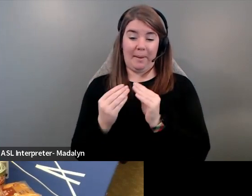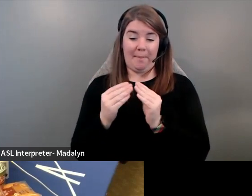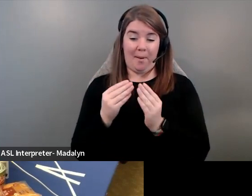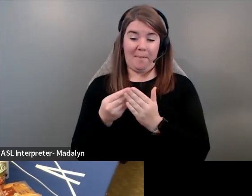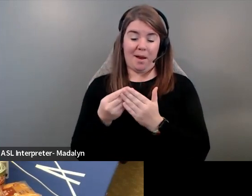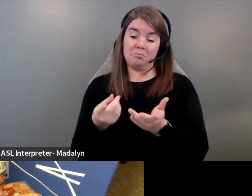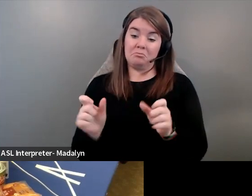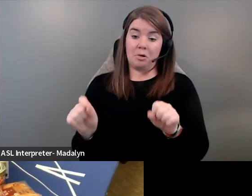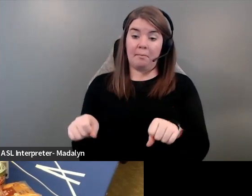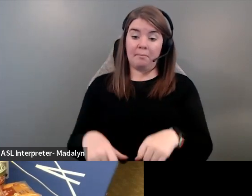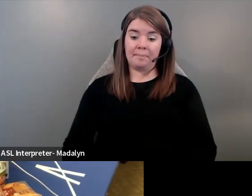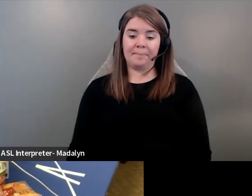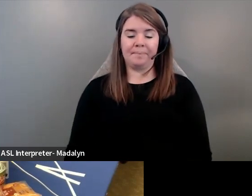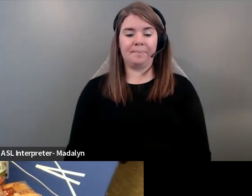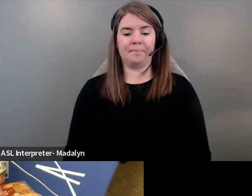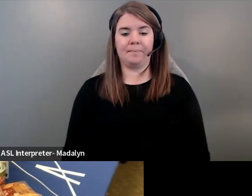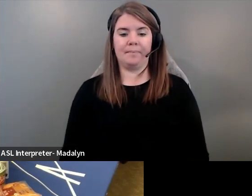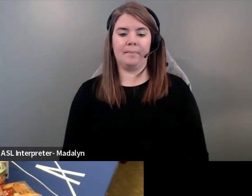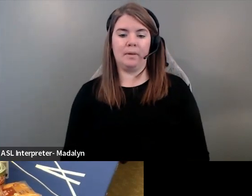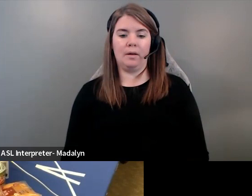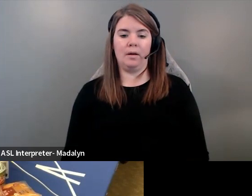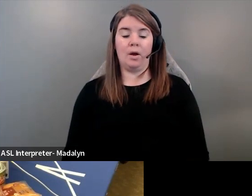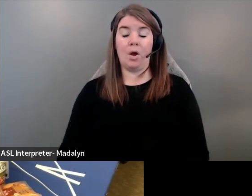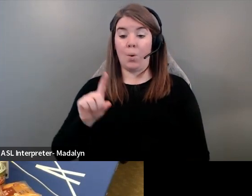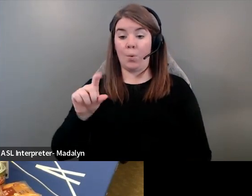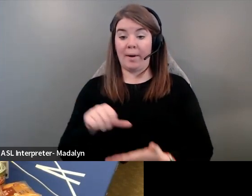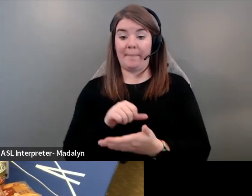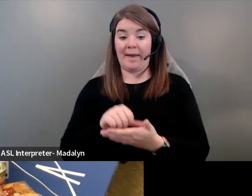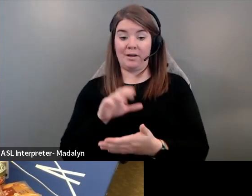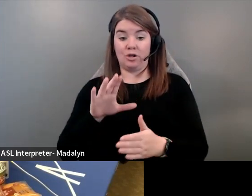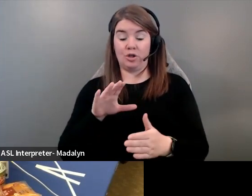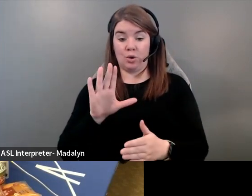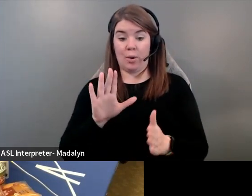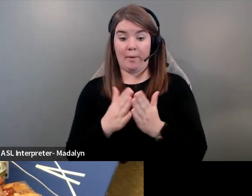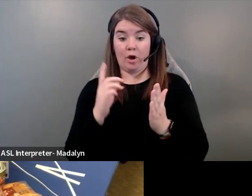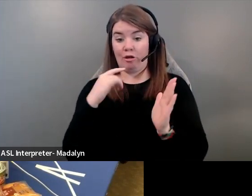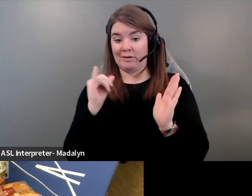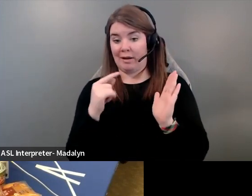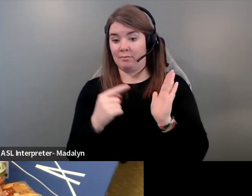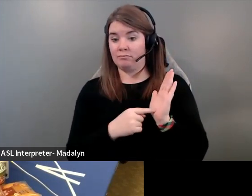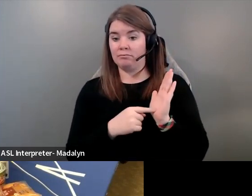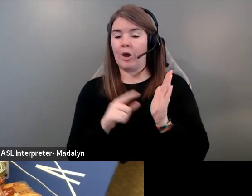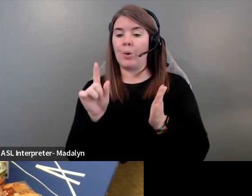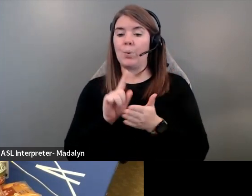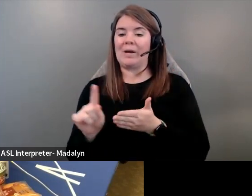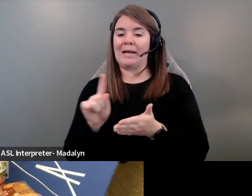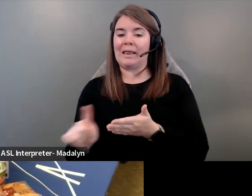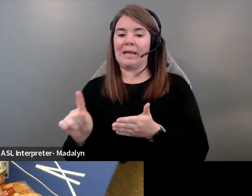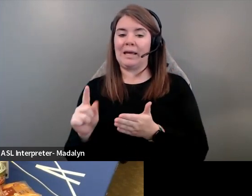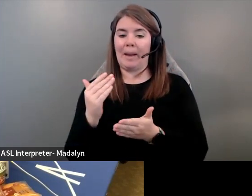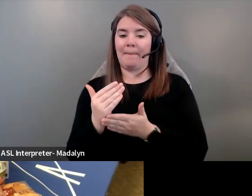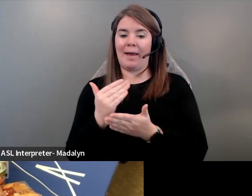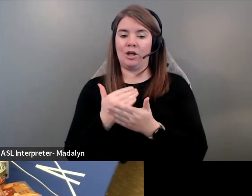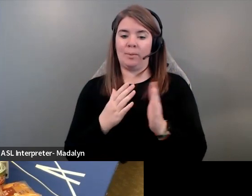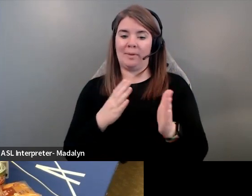that's something you could do. Now, one page in your booklet looks like this. It's a weekly menu plan. So it goes